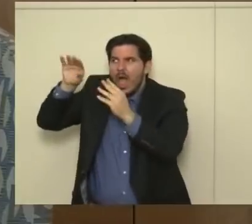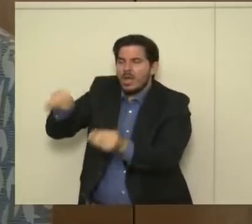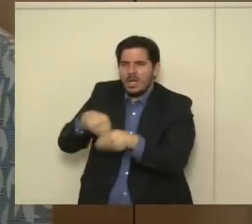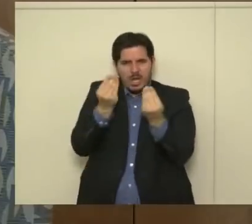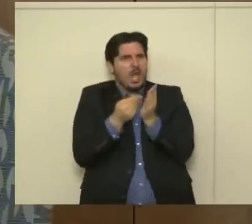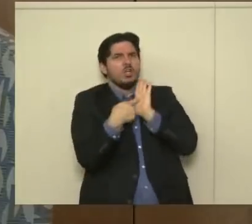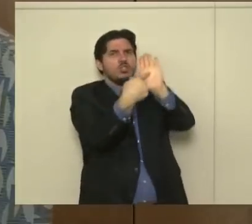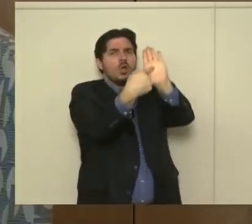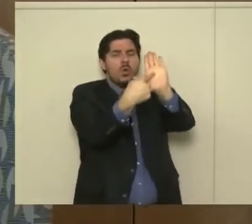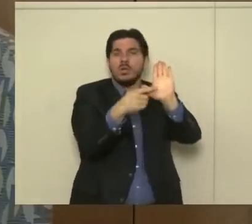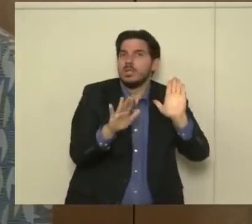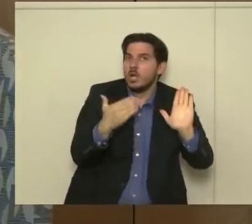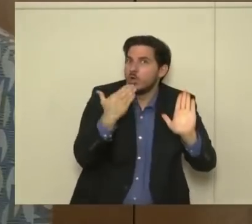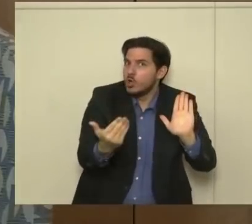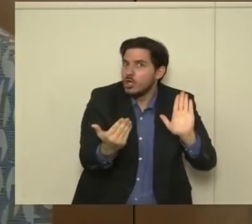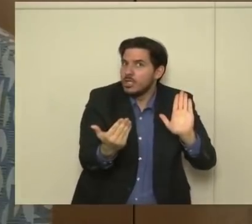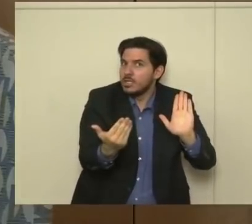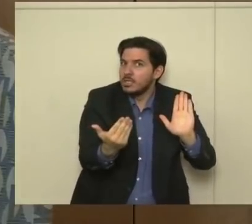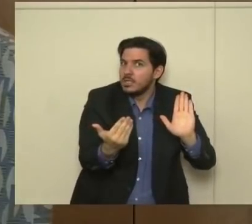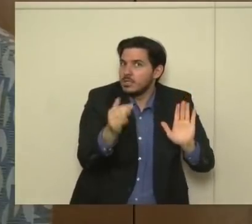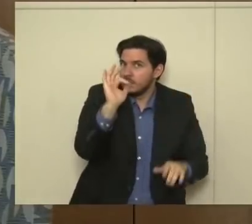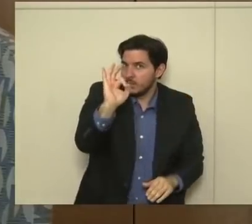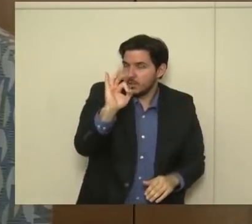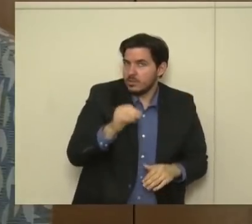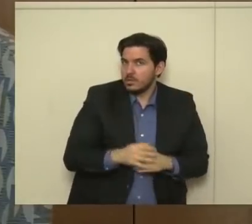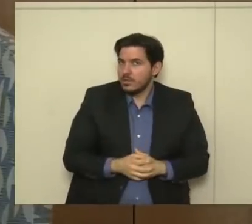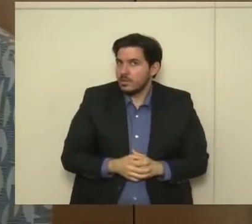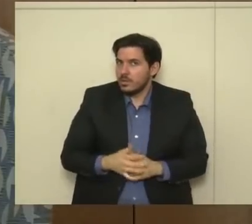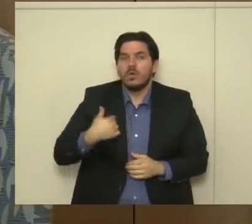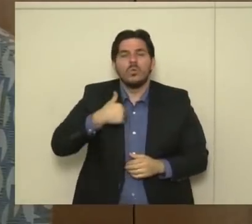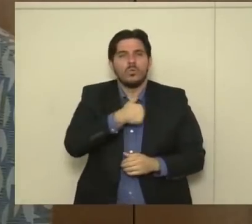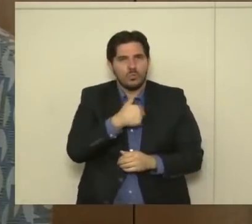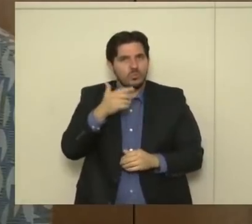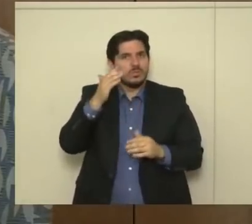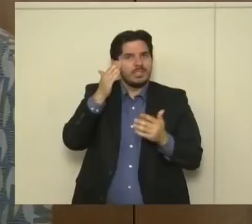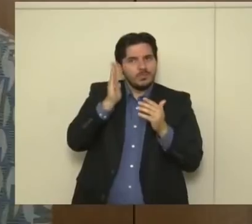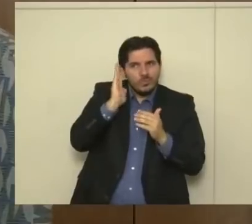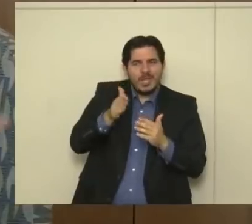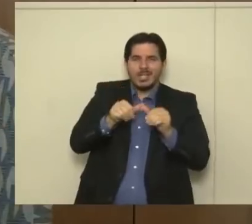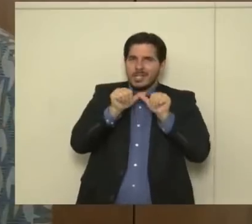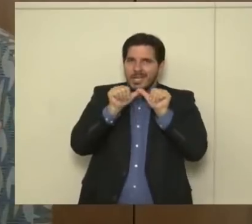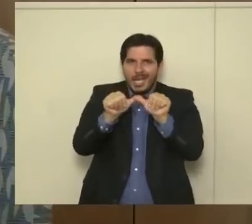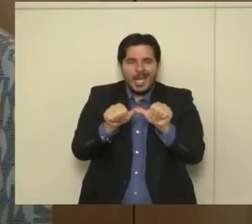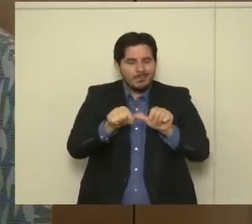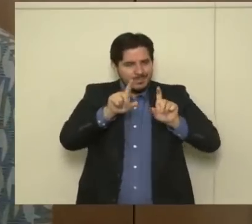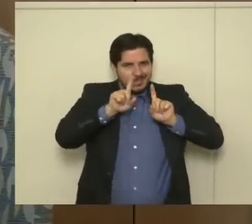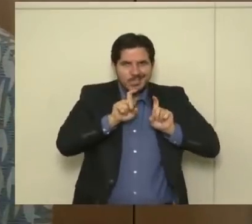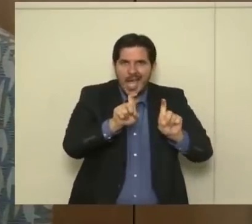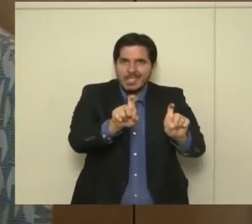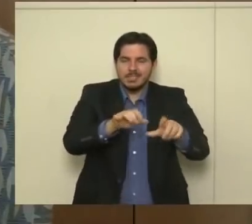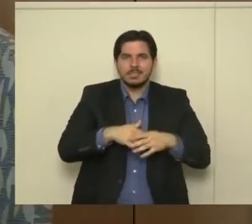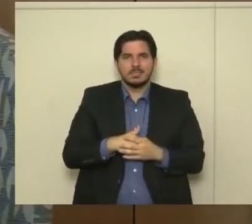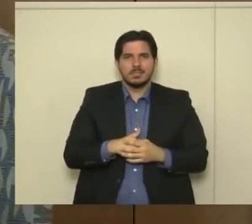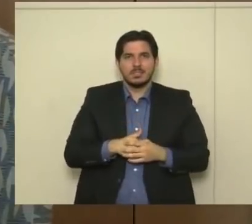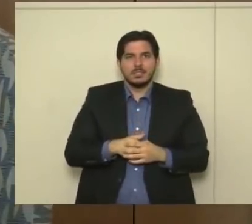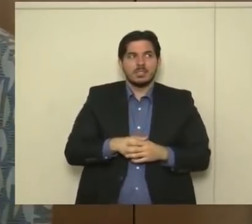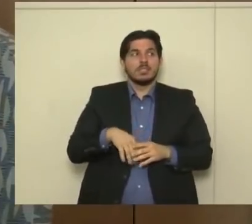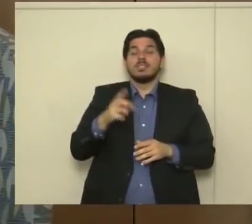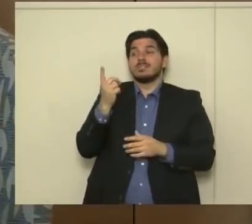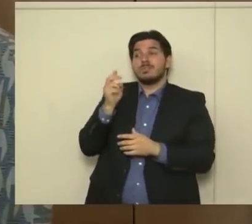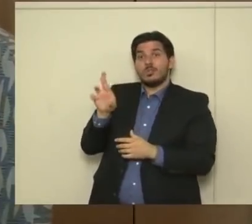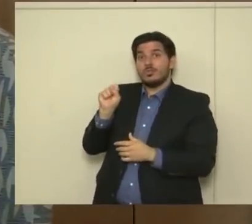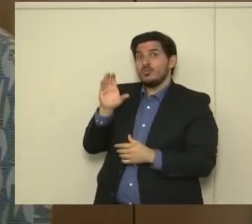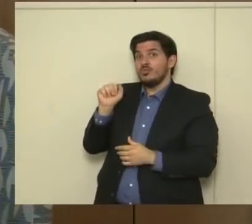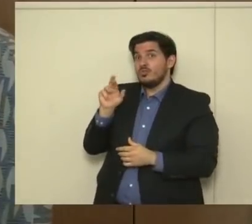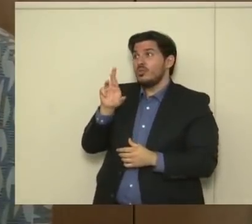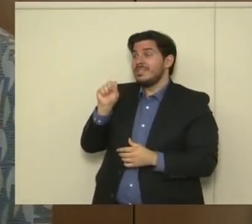that came about or why, but we're going to continue. So testing everyone, and then Dr. Grace is going